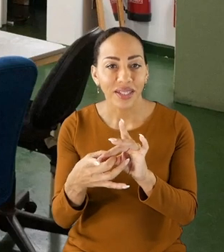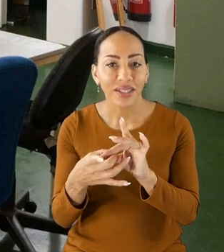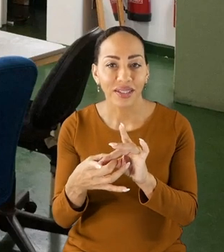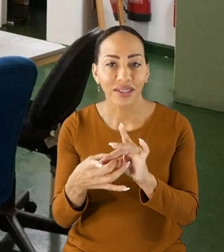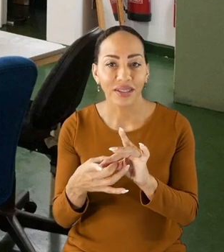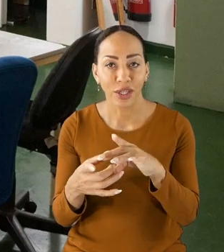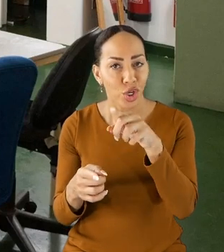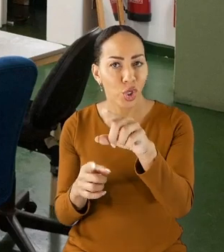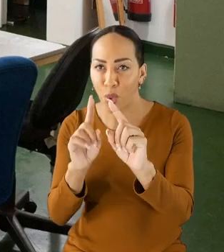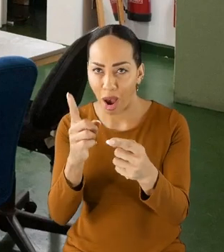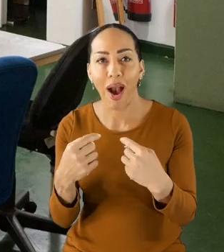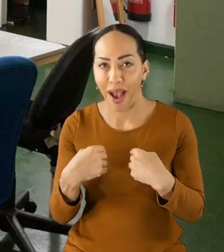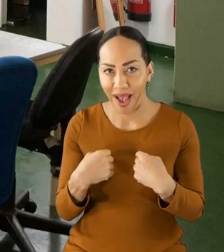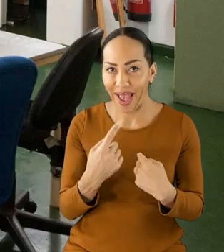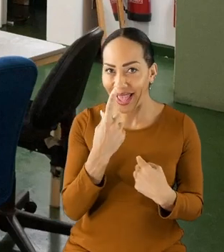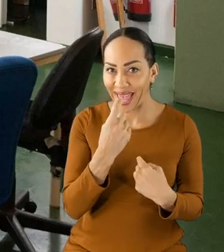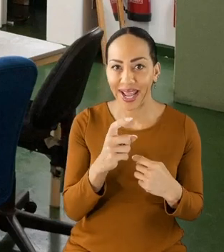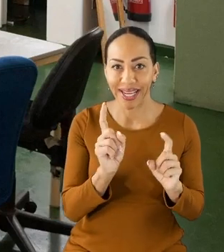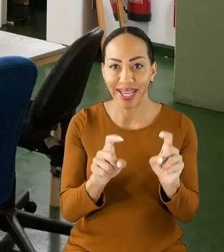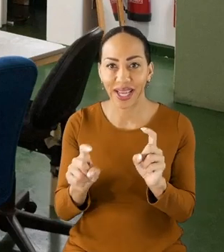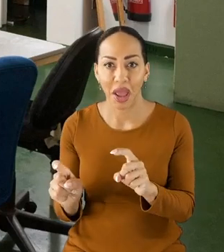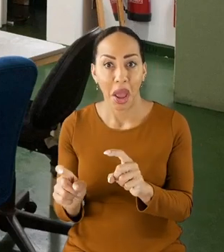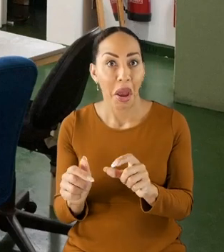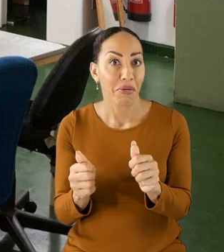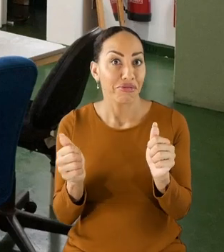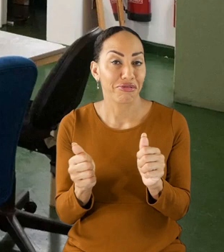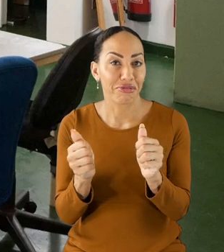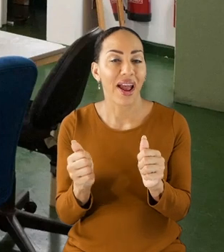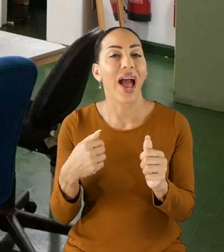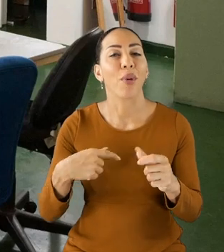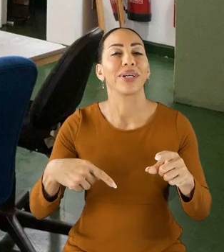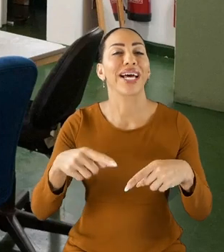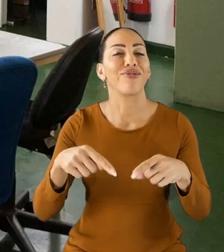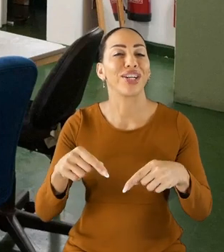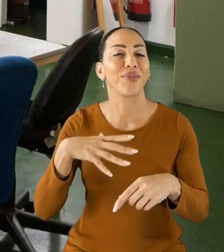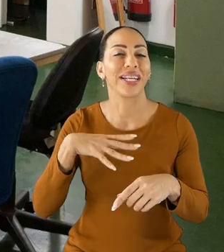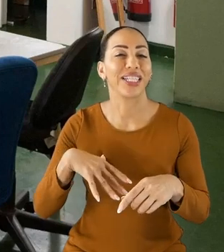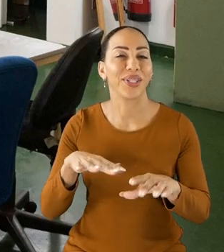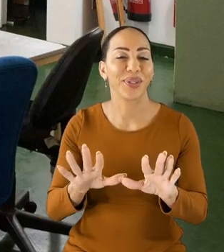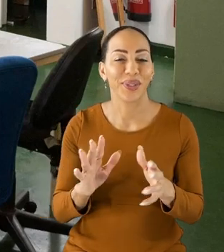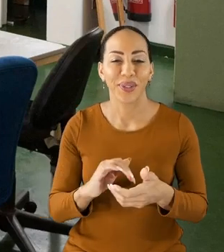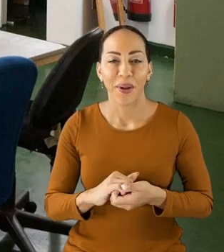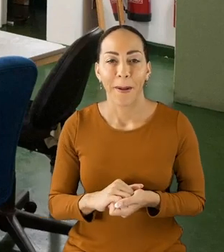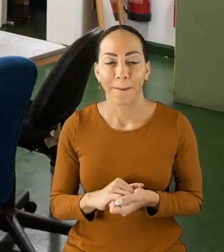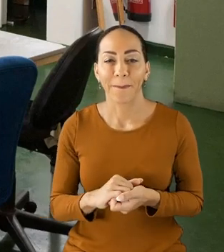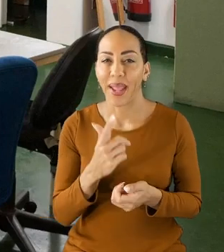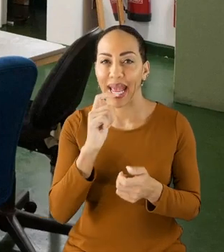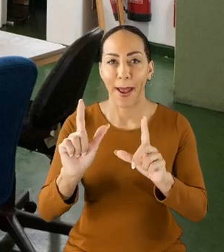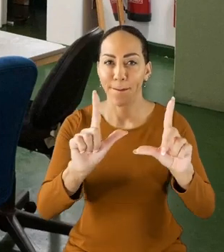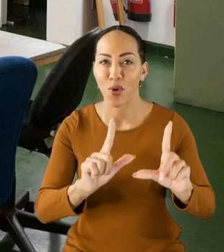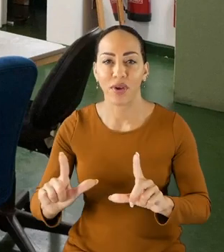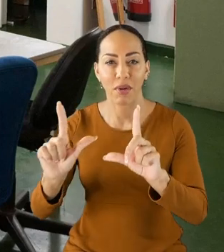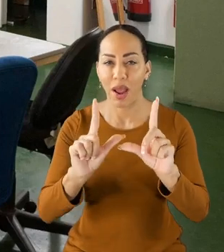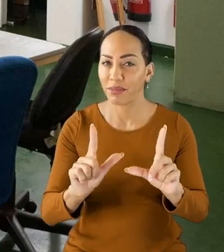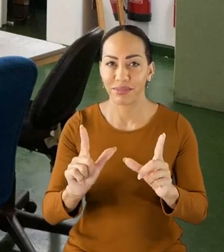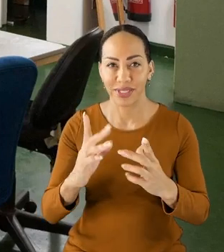around in your website if you want to. You can't, I can. So great. All right. So I'll direct you if I need to. I can choose things on